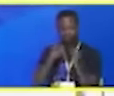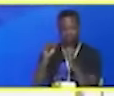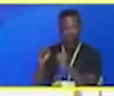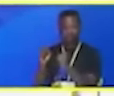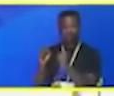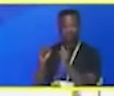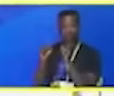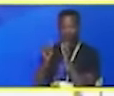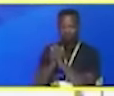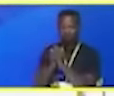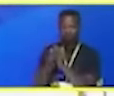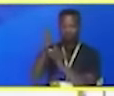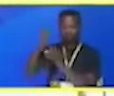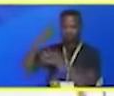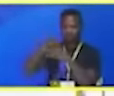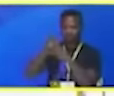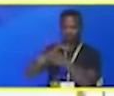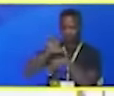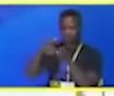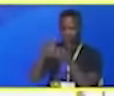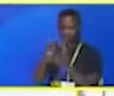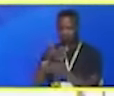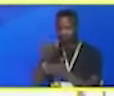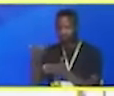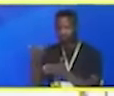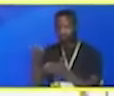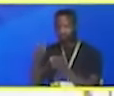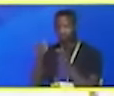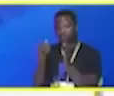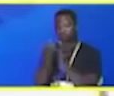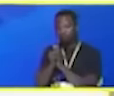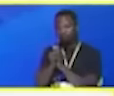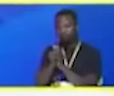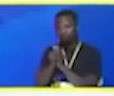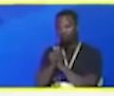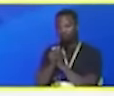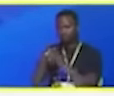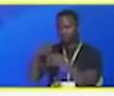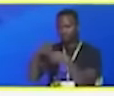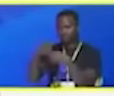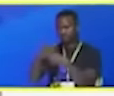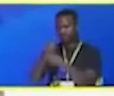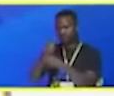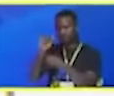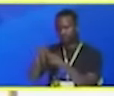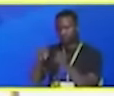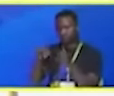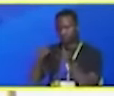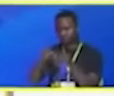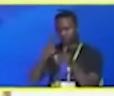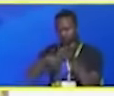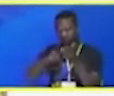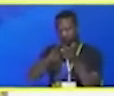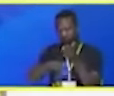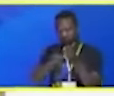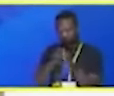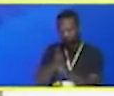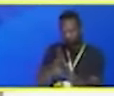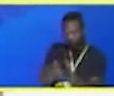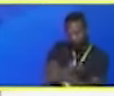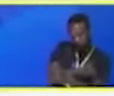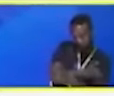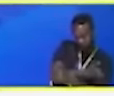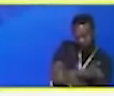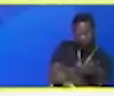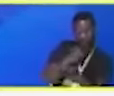for thou hast created all things, and for thy pleasure they were created. When you read the preceding verses, it